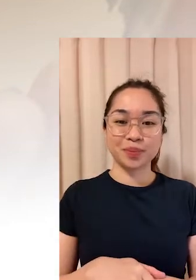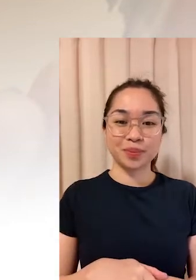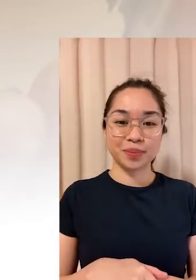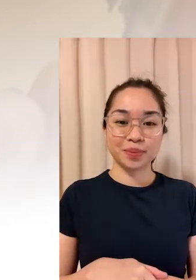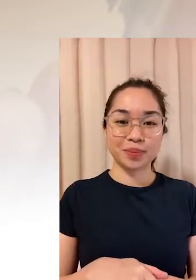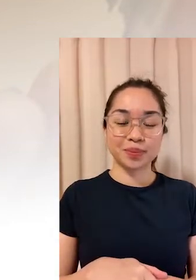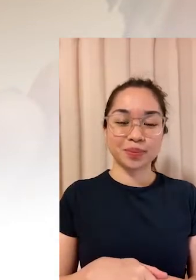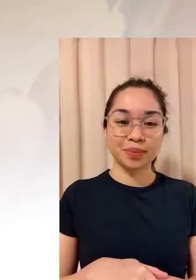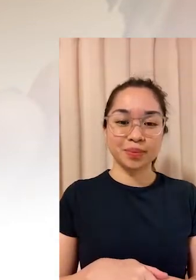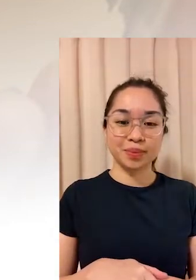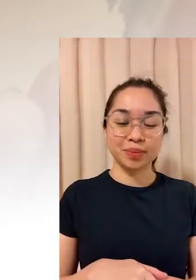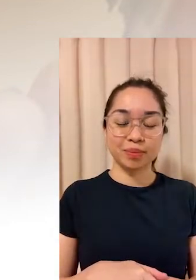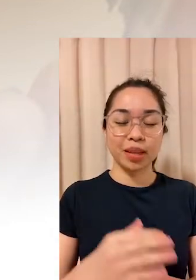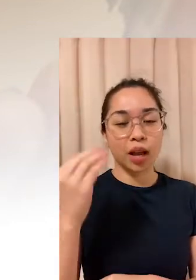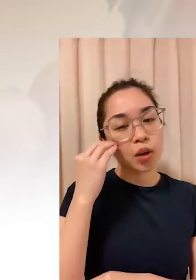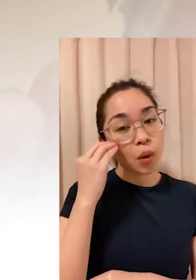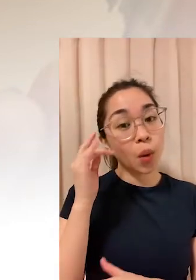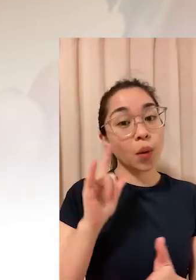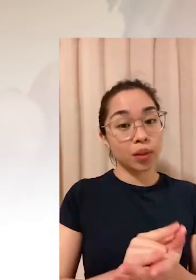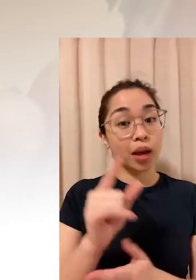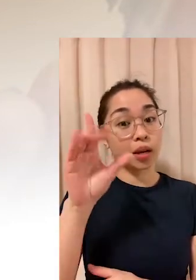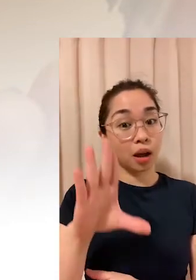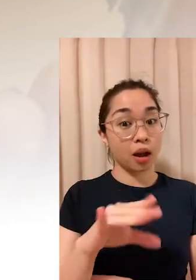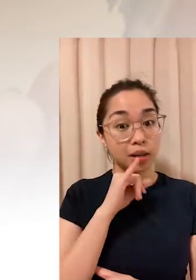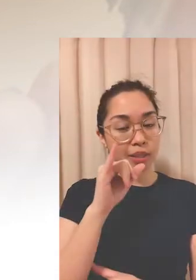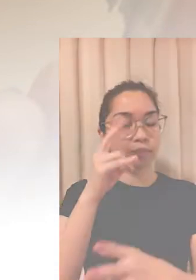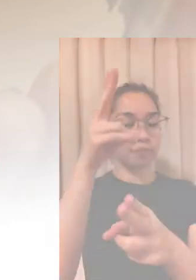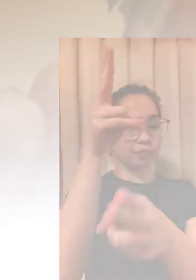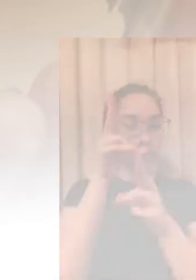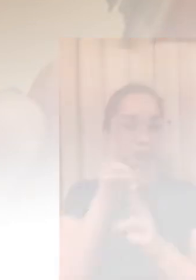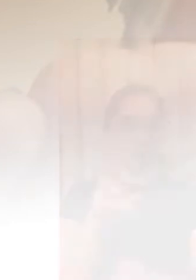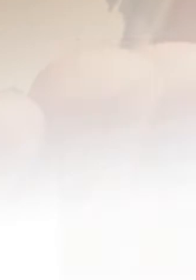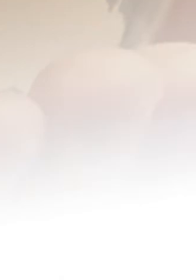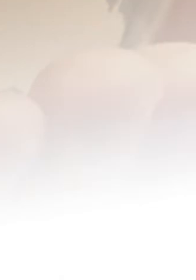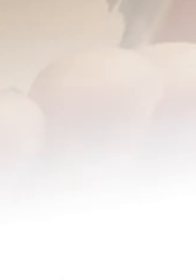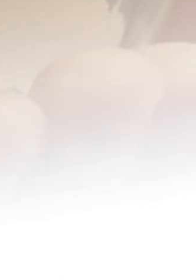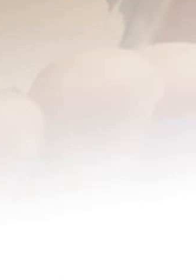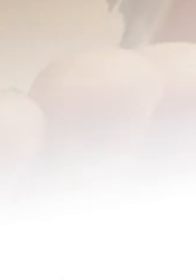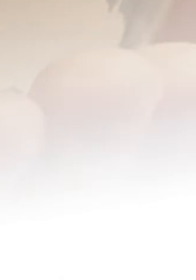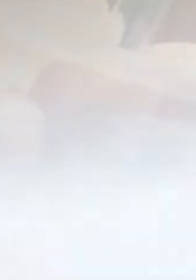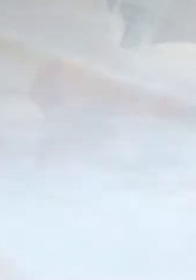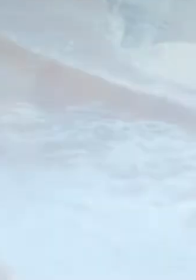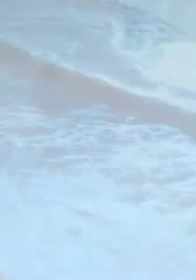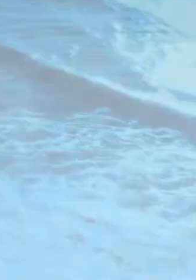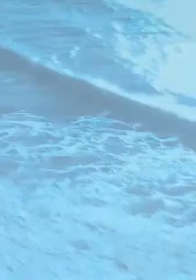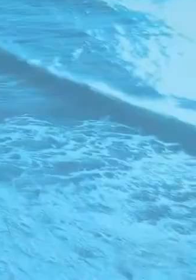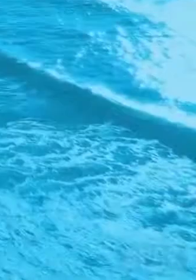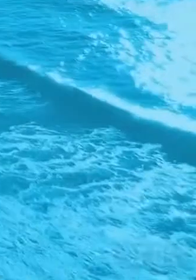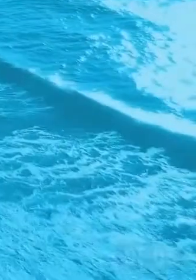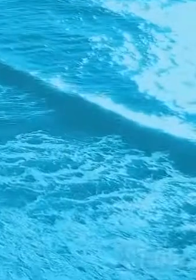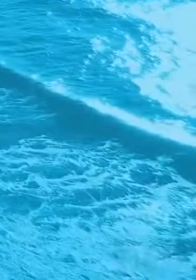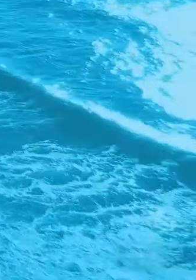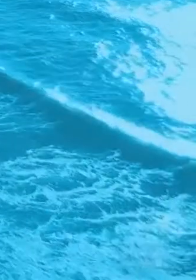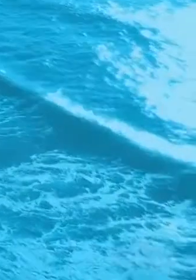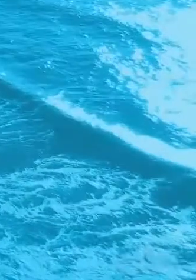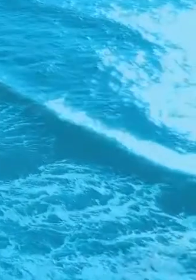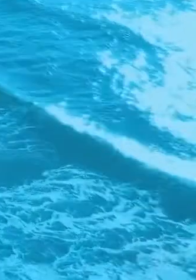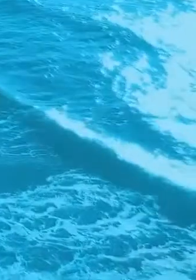giving@ccbc.ph. Know that God is honored when we sow into His kingdom.